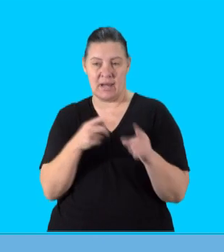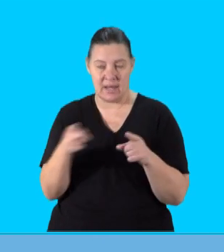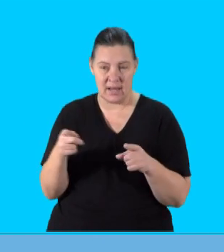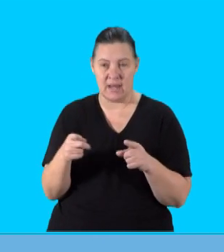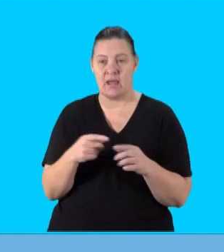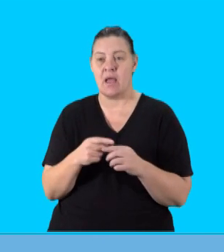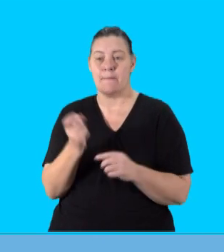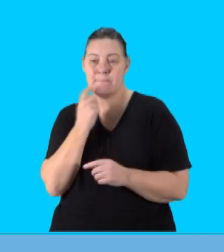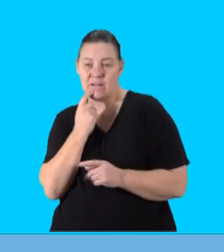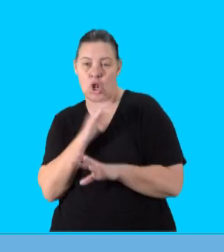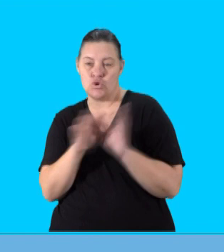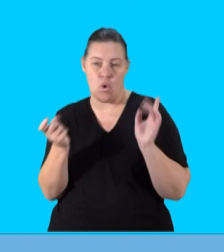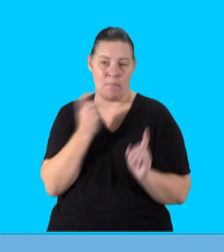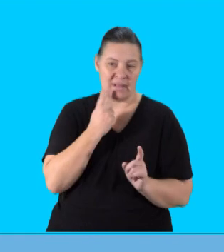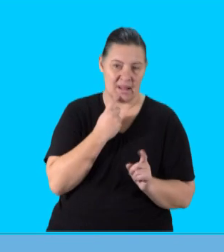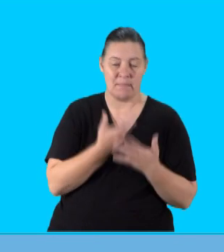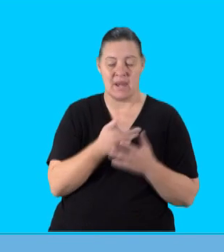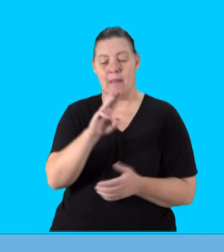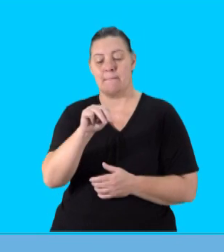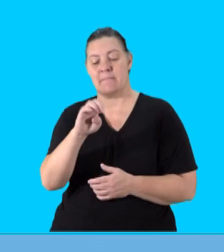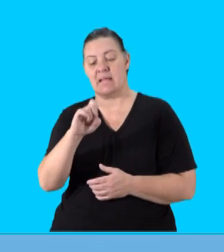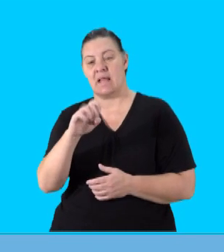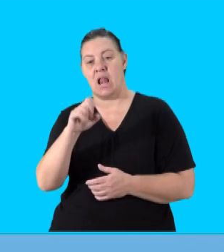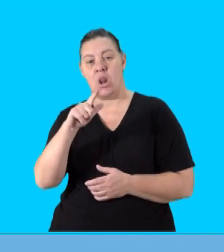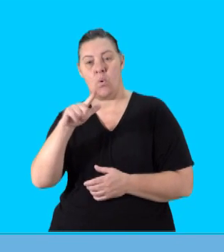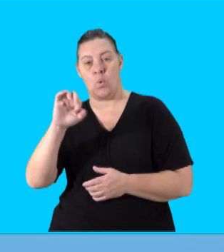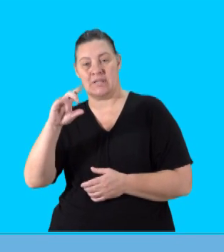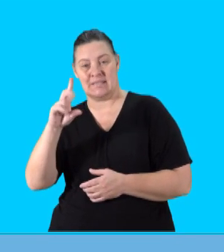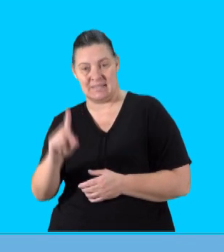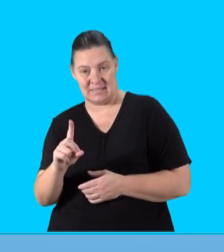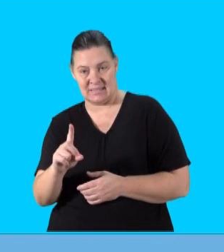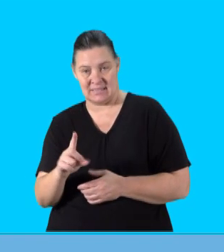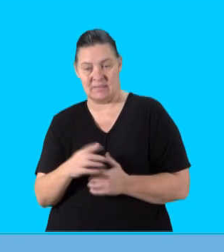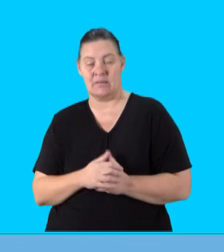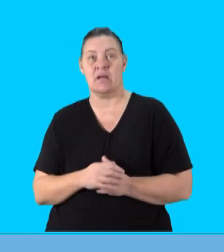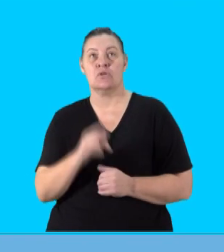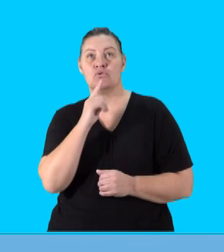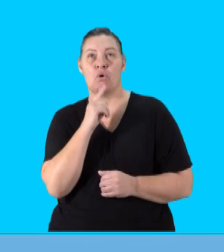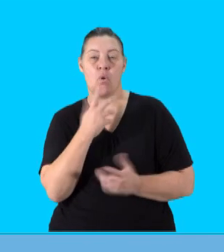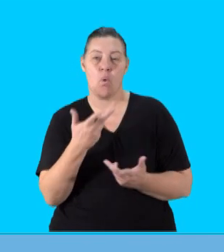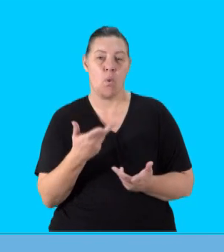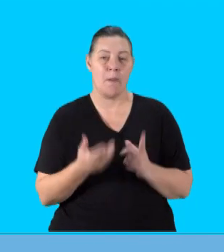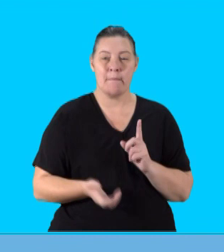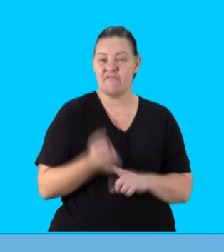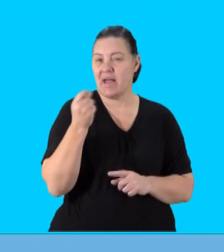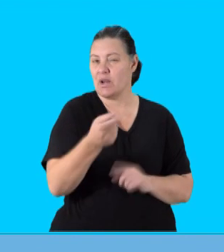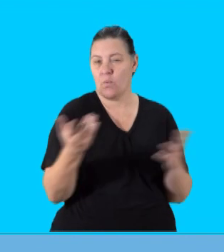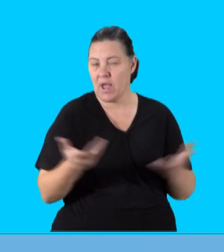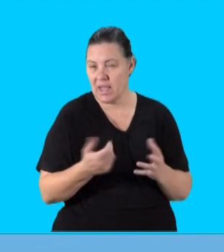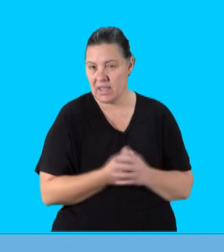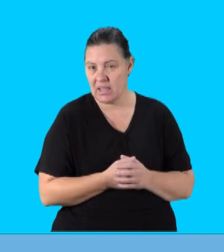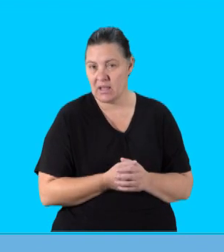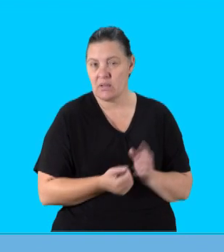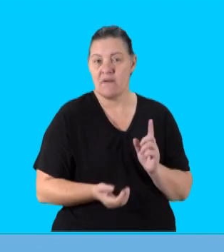between the metals and the non-metals, so therefore it's a metalloid or a semi-metal. So therefore, where do we then find it?